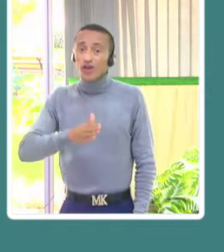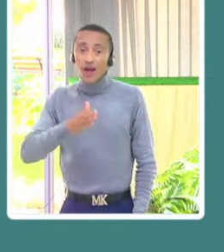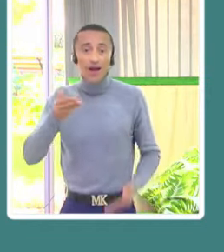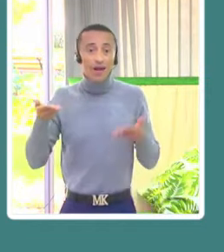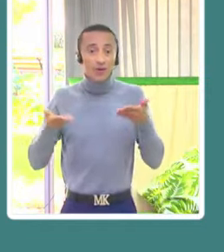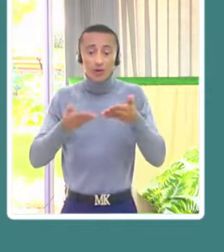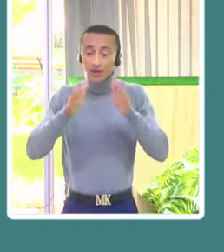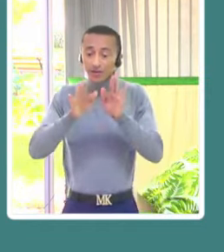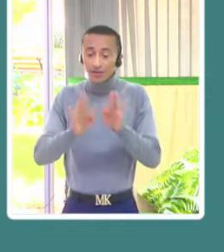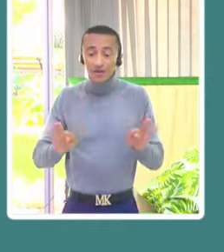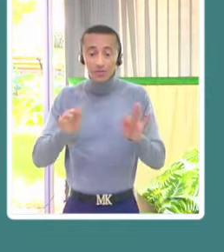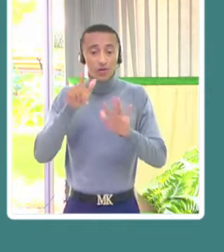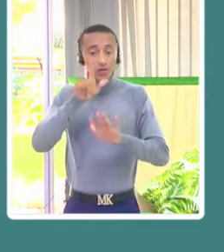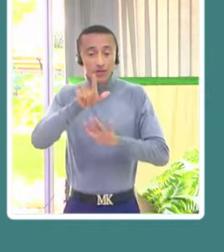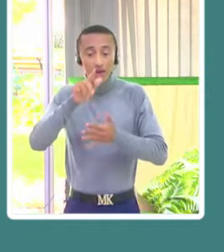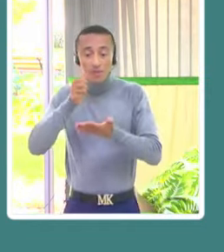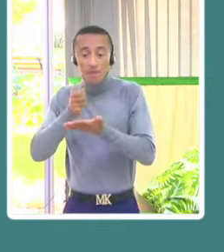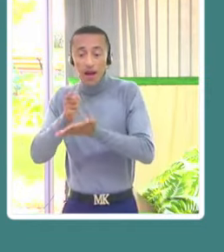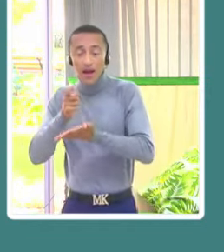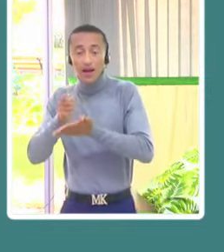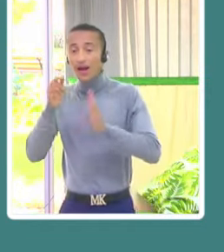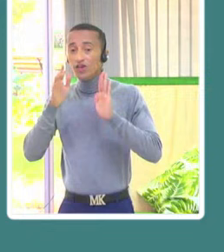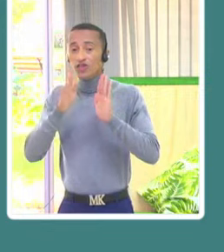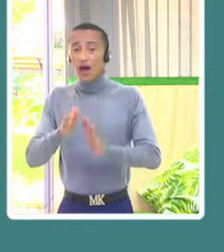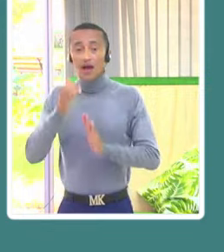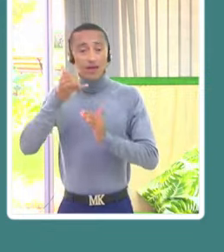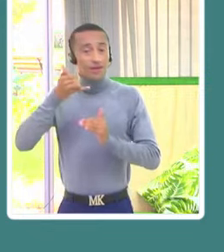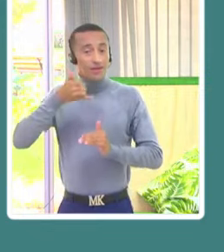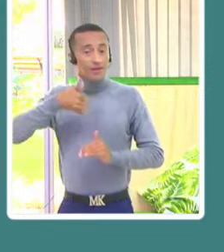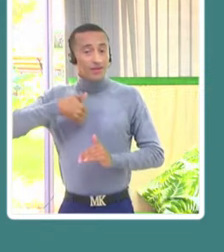I'm amazed, she's 80. She learned this, so